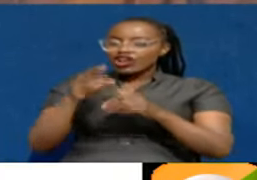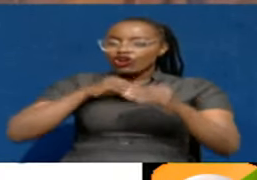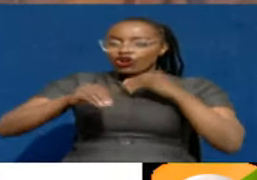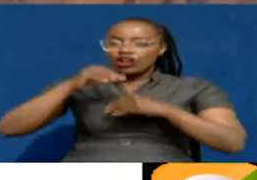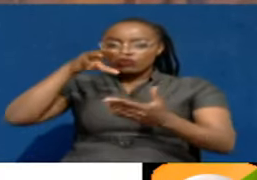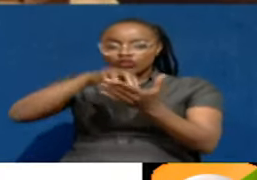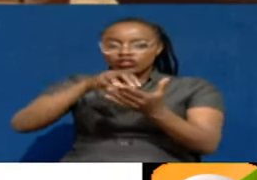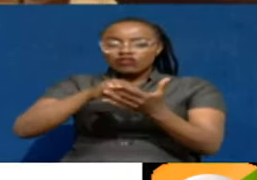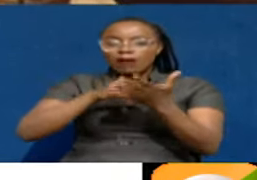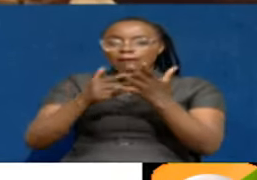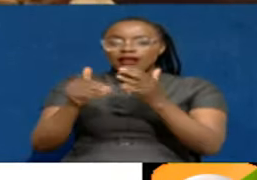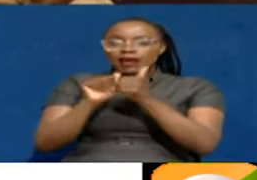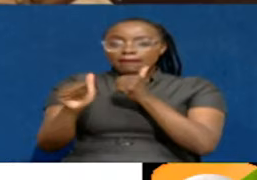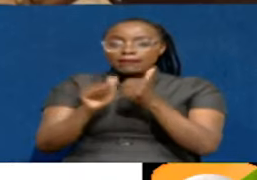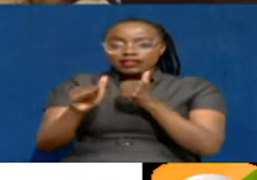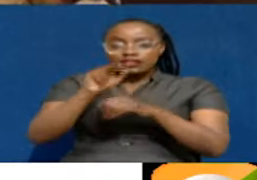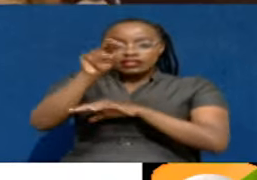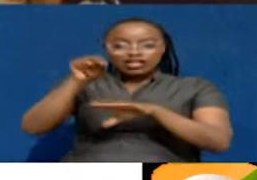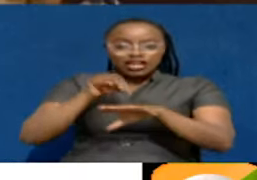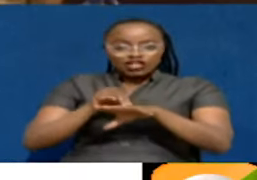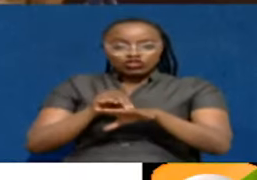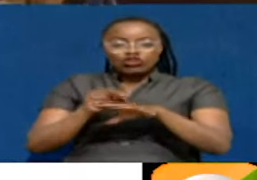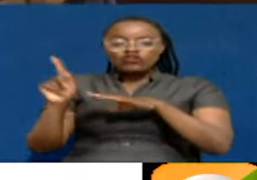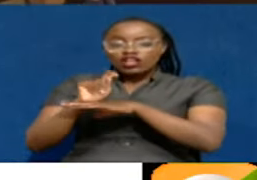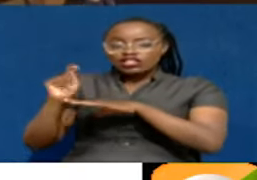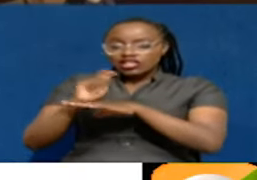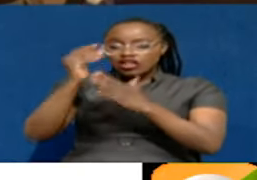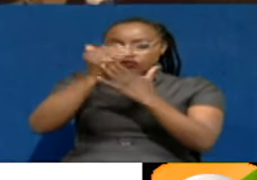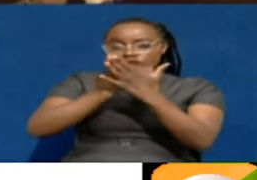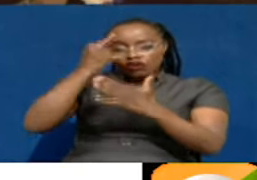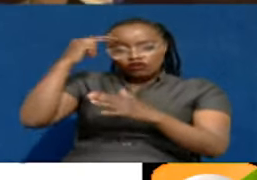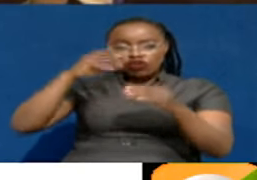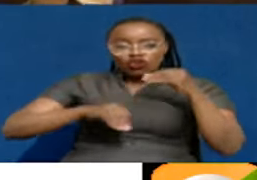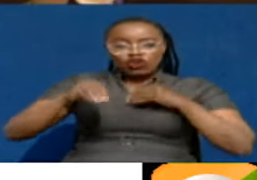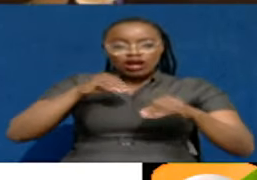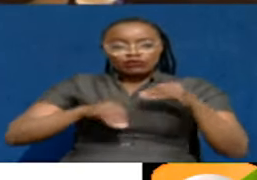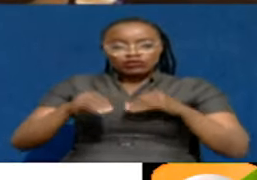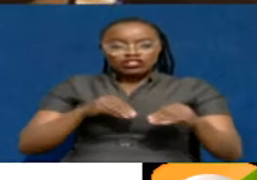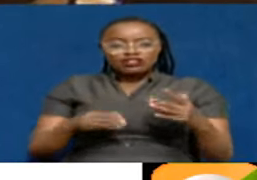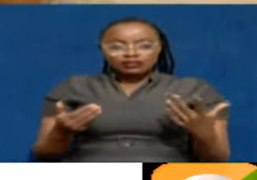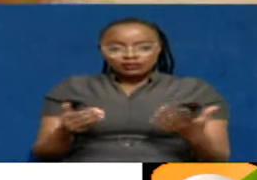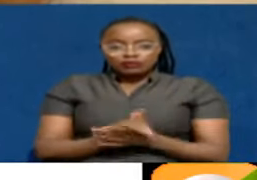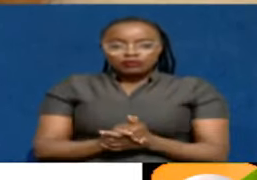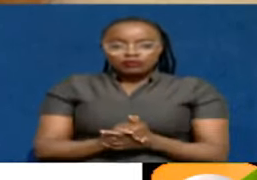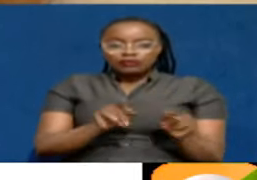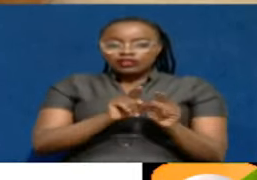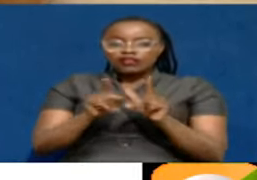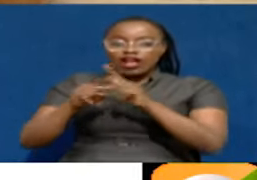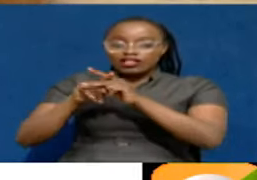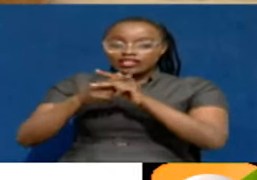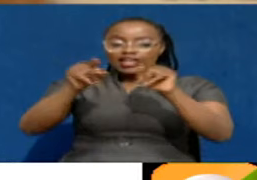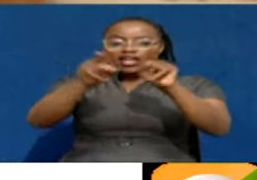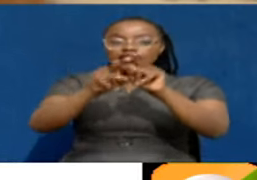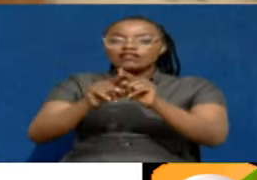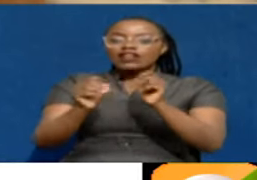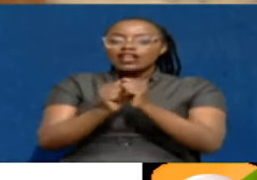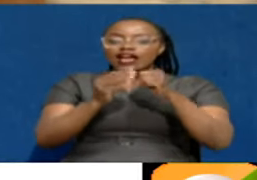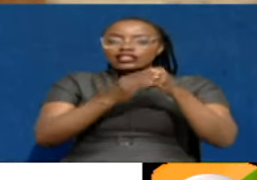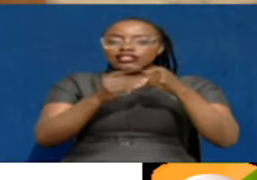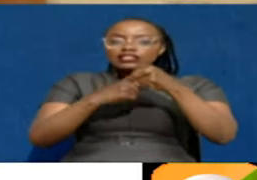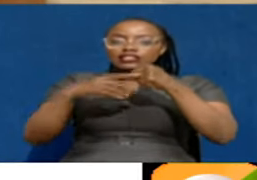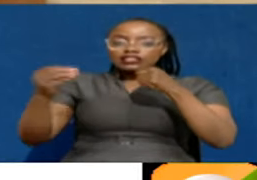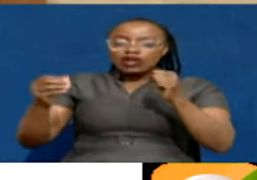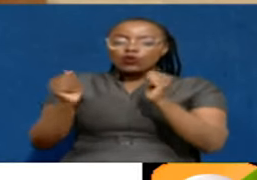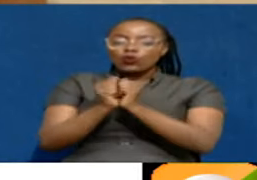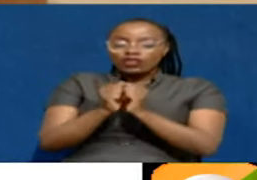So maize is a national training program for corruption. And it started us off in the 60s with